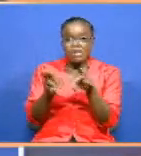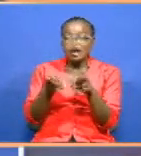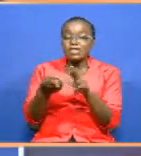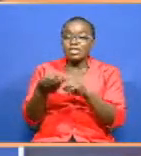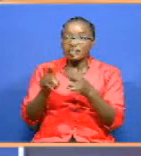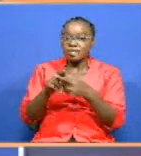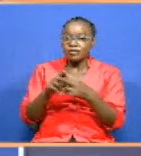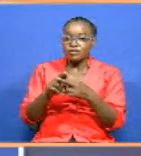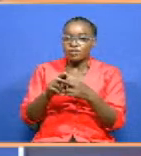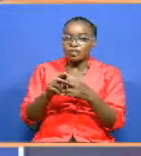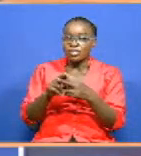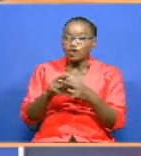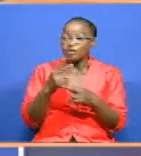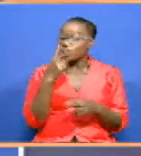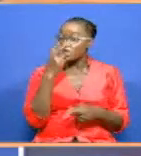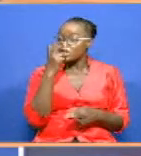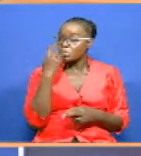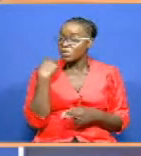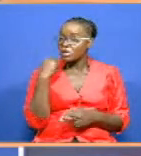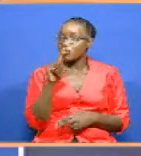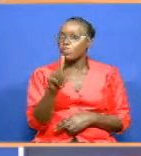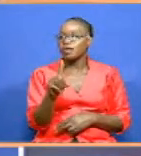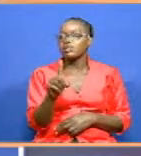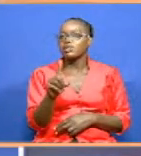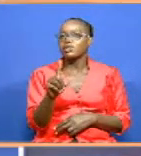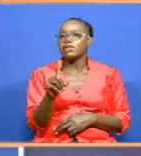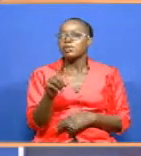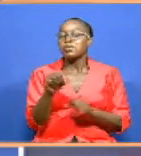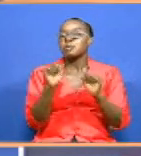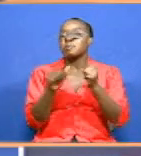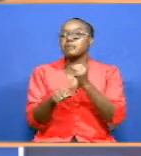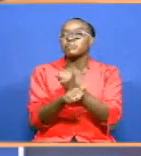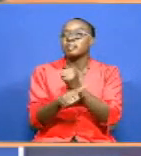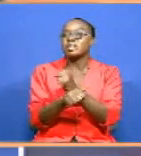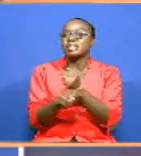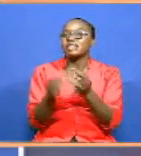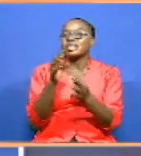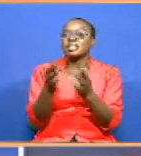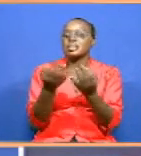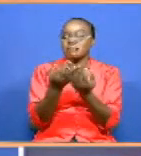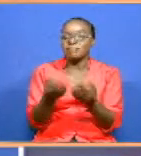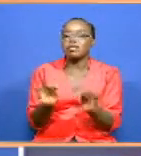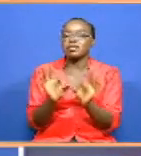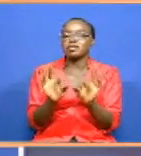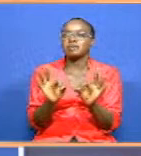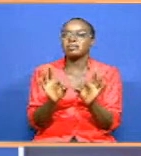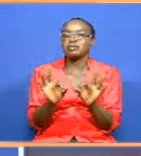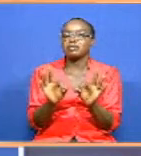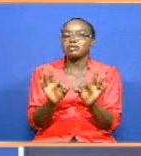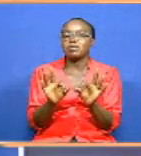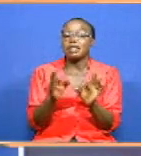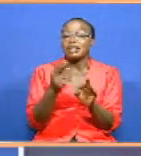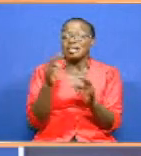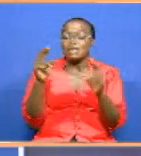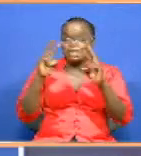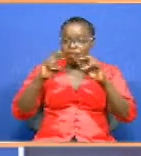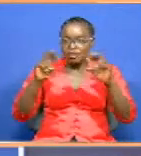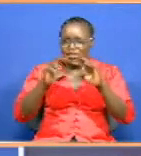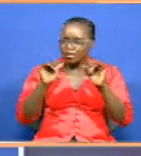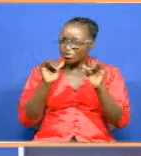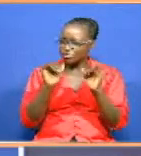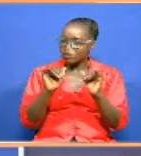respondent may also be in danger if the suspects are released. The investigations